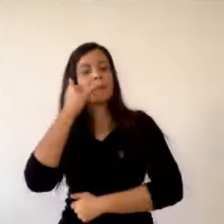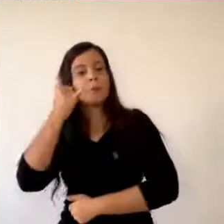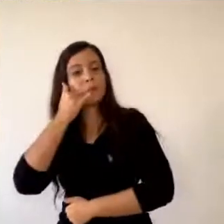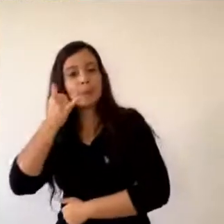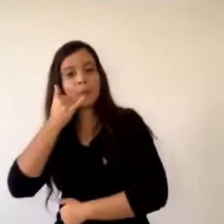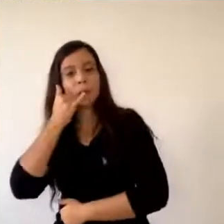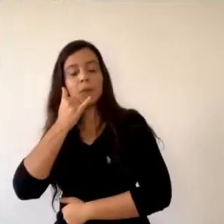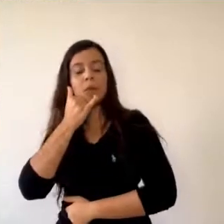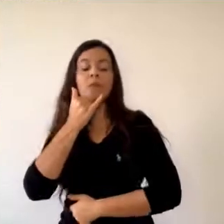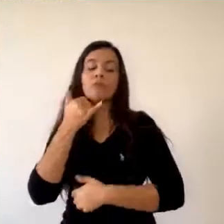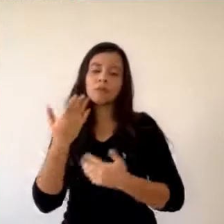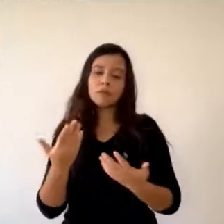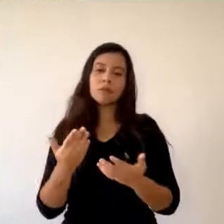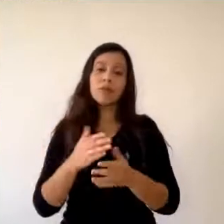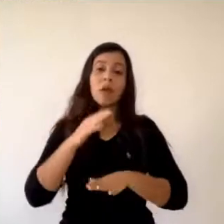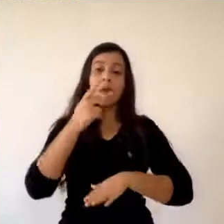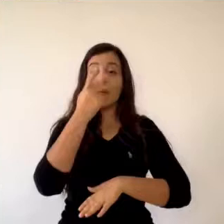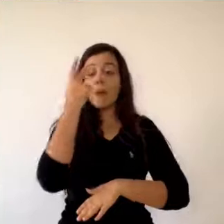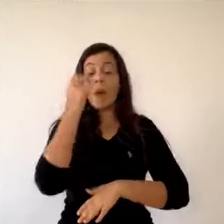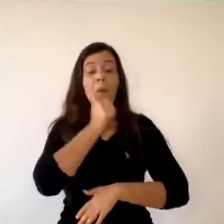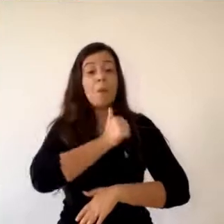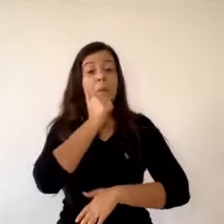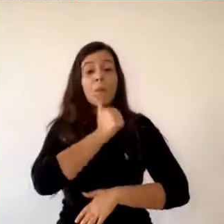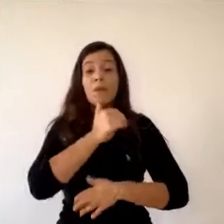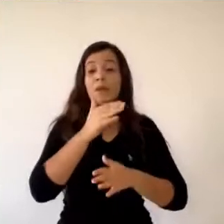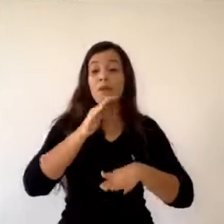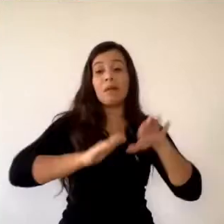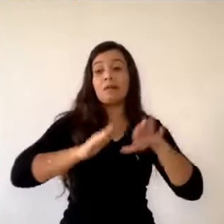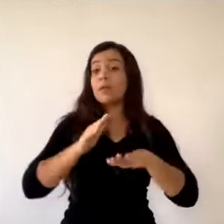that because of